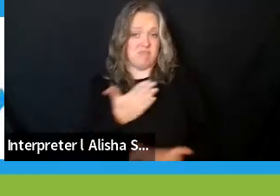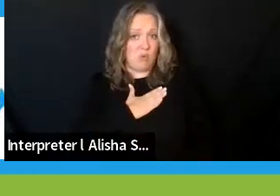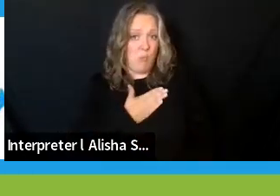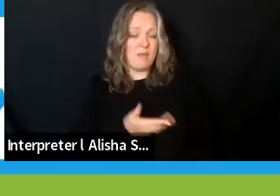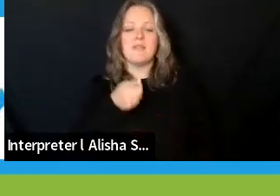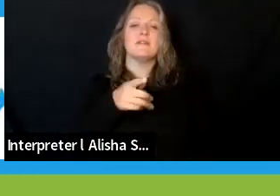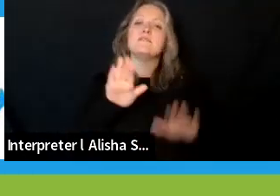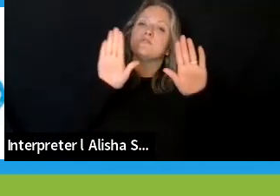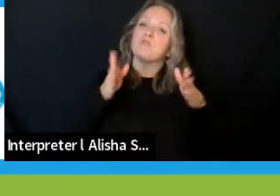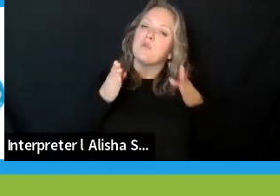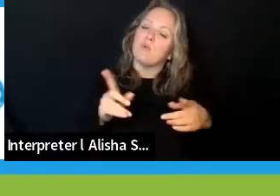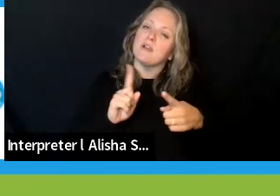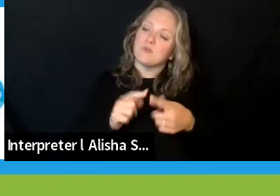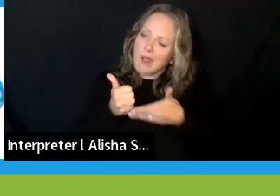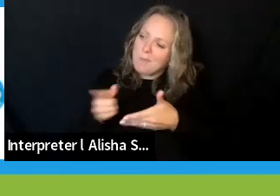people.